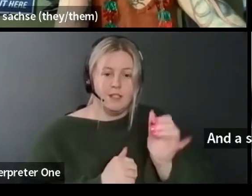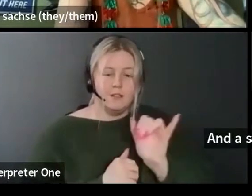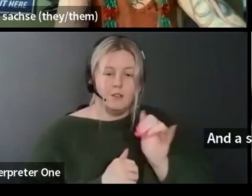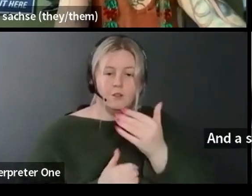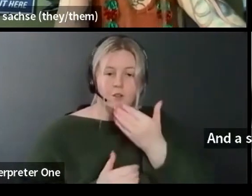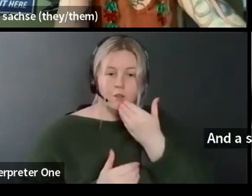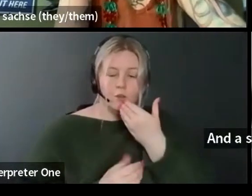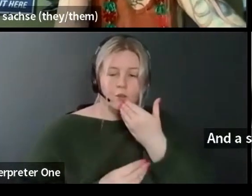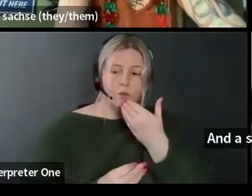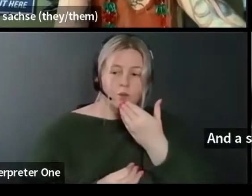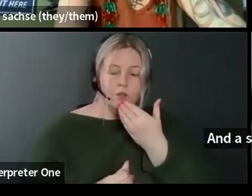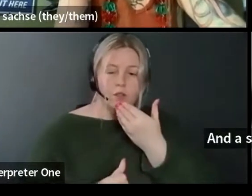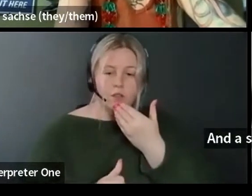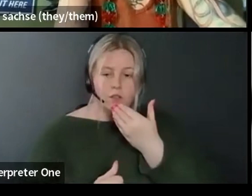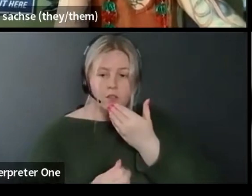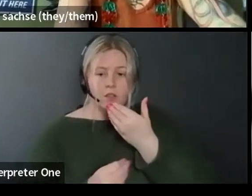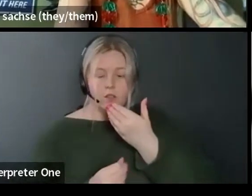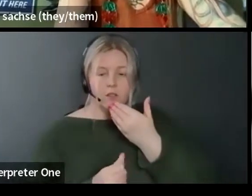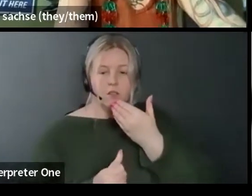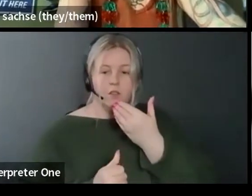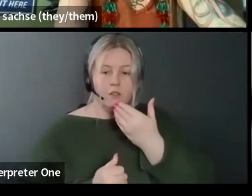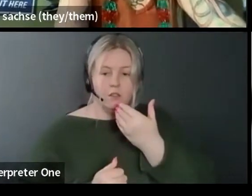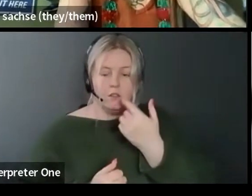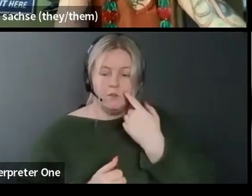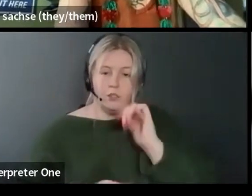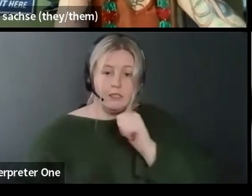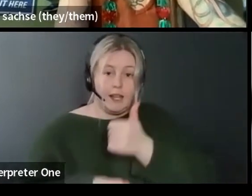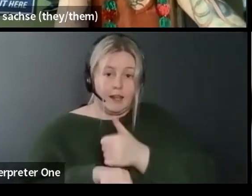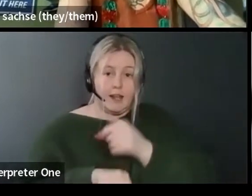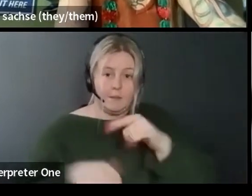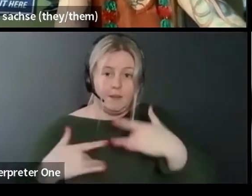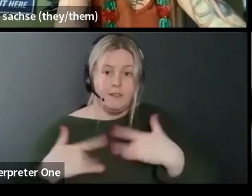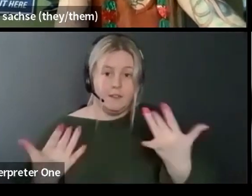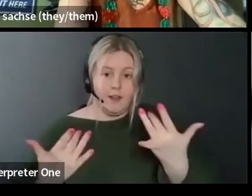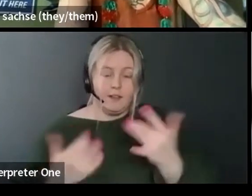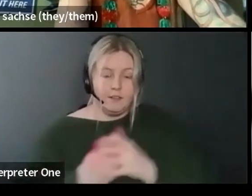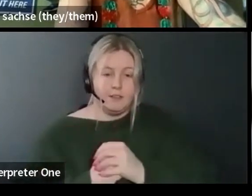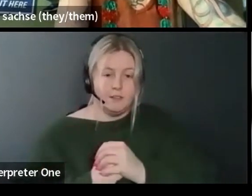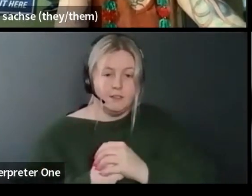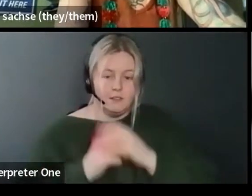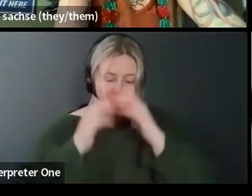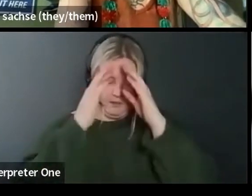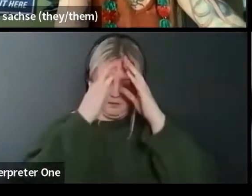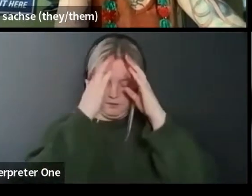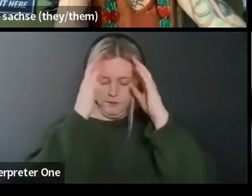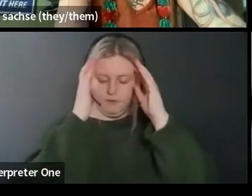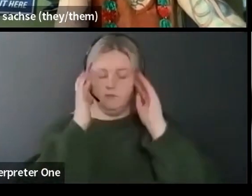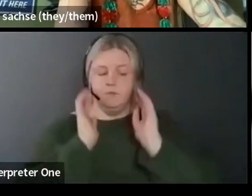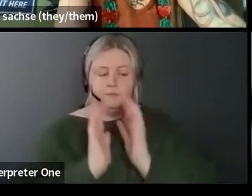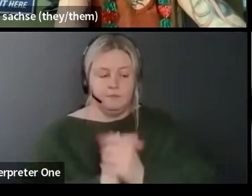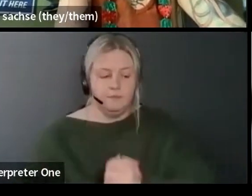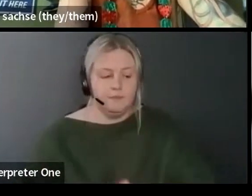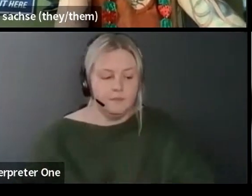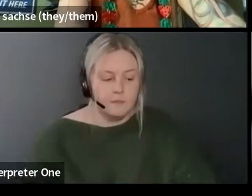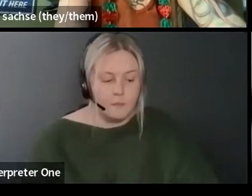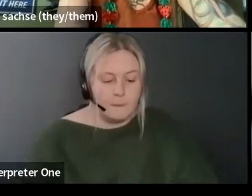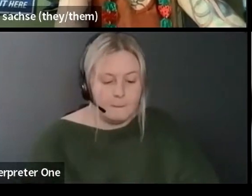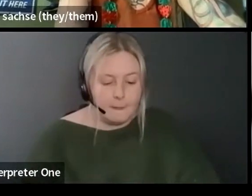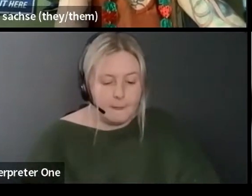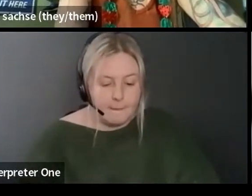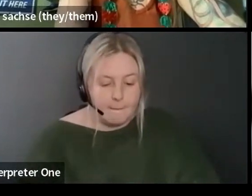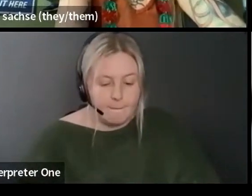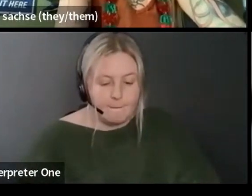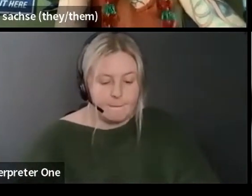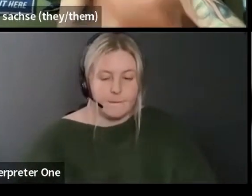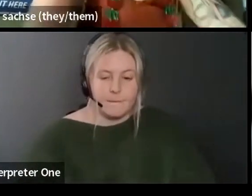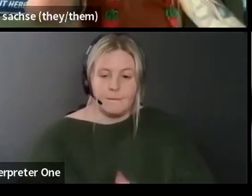give this this session so much of its substance and